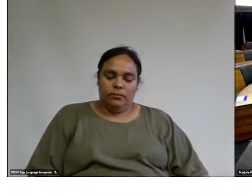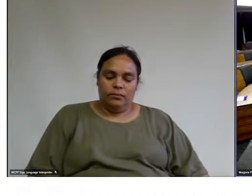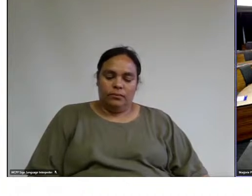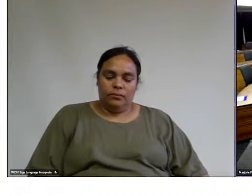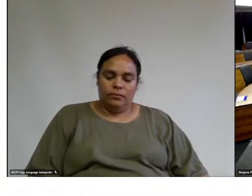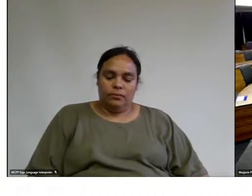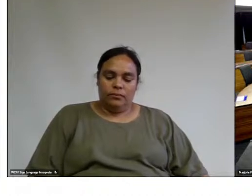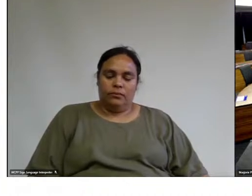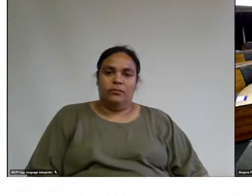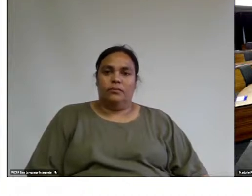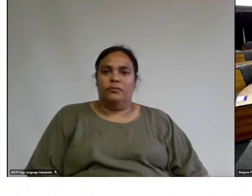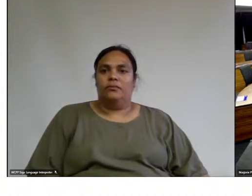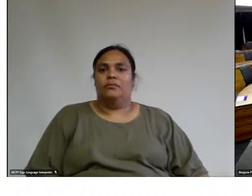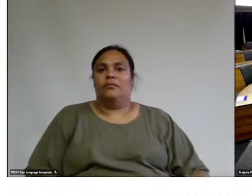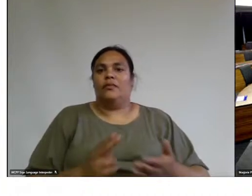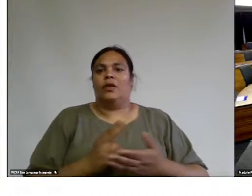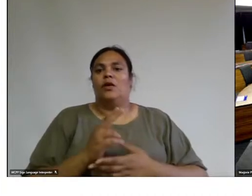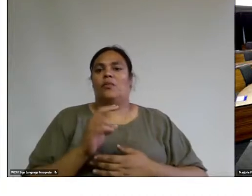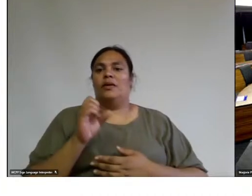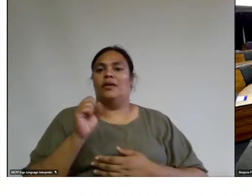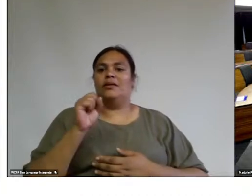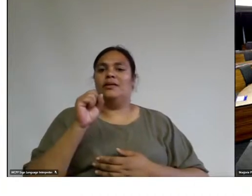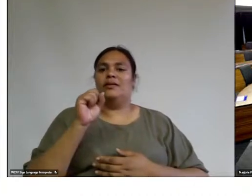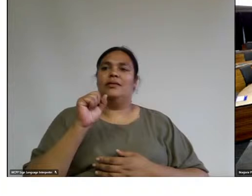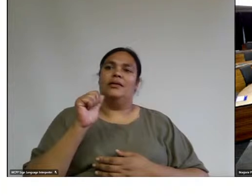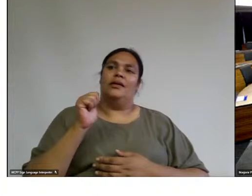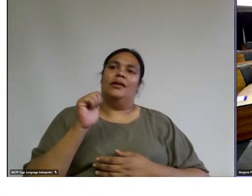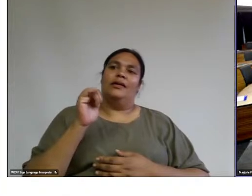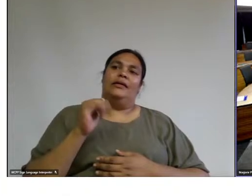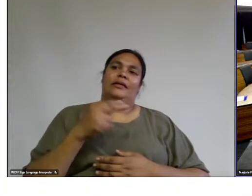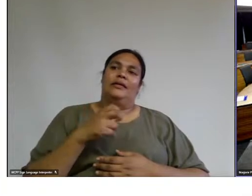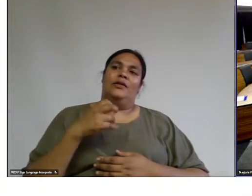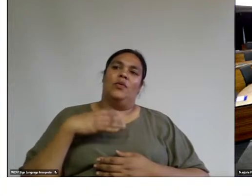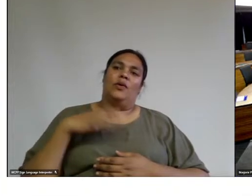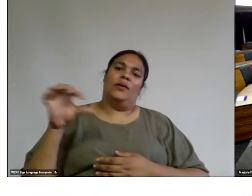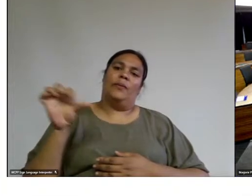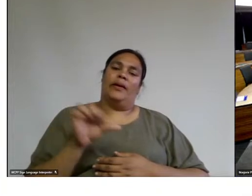I see Honorable Said want to come back.